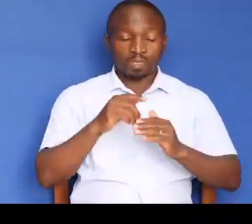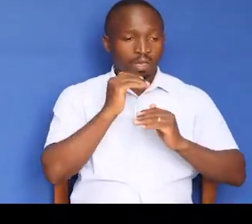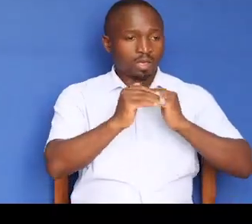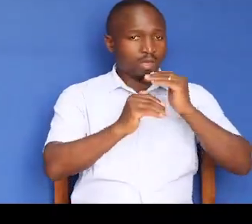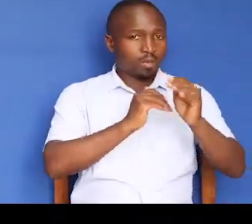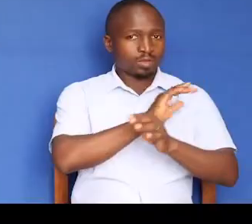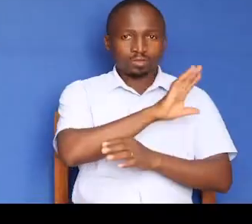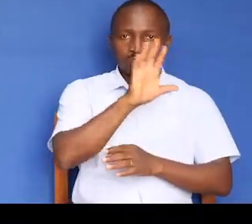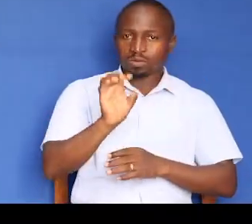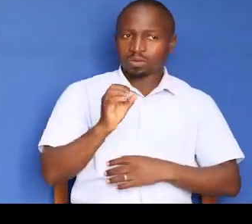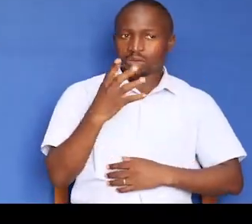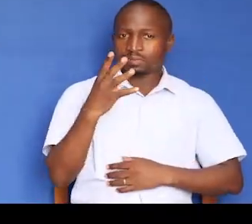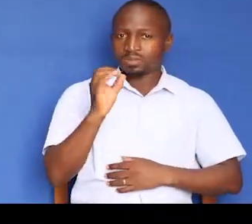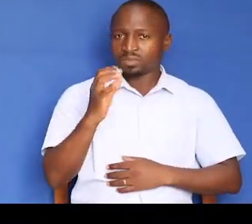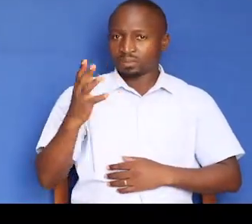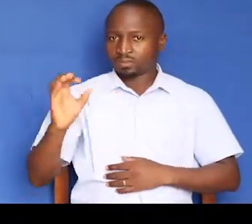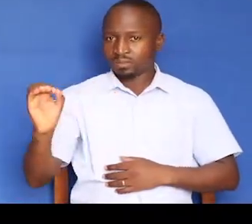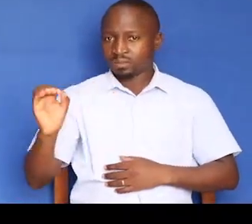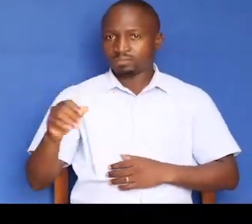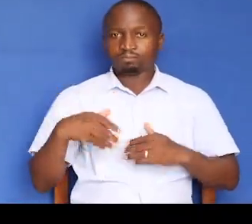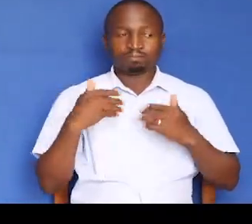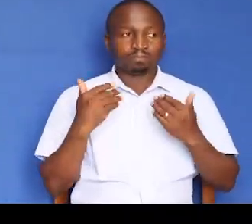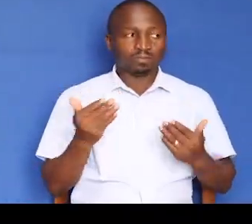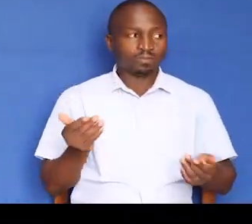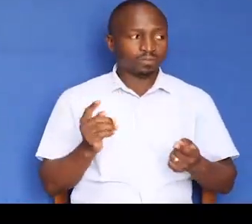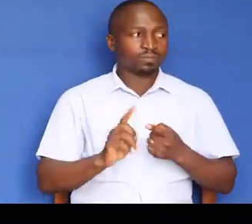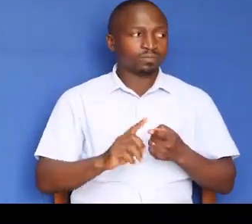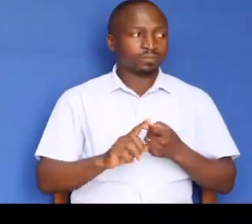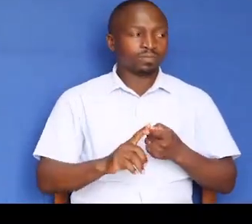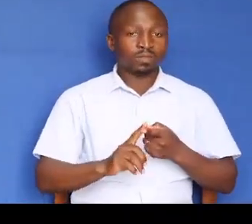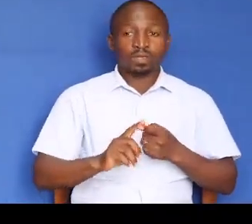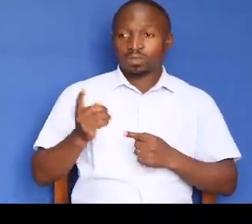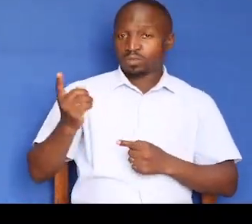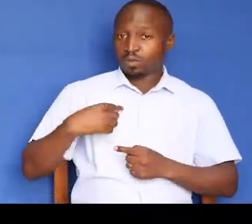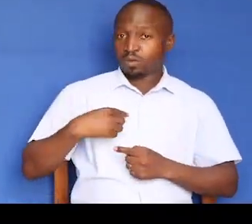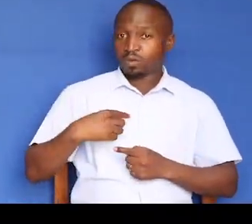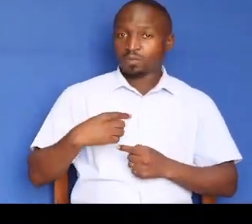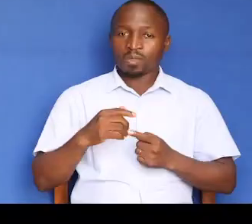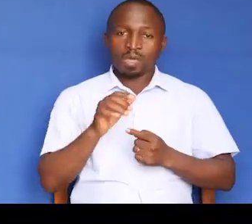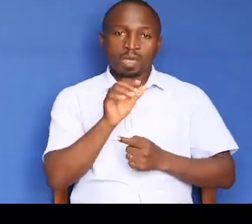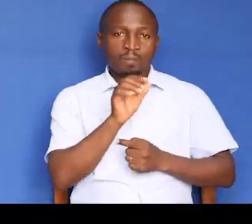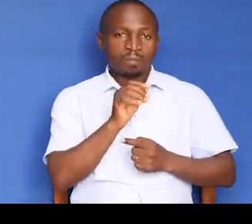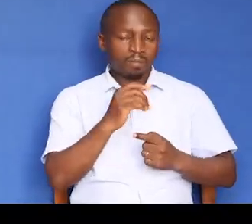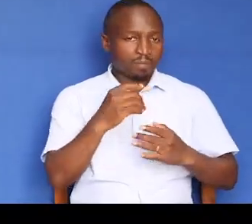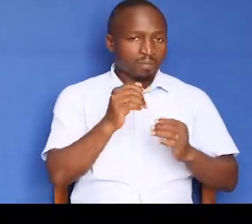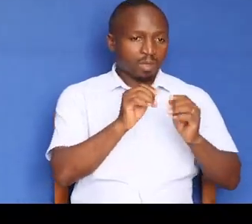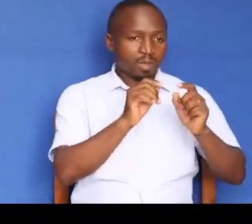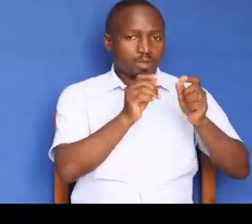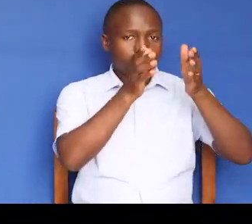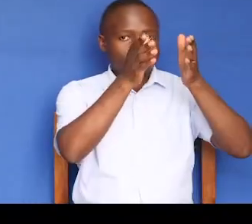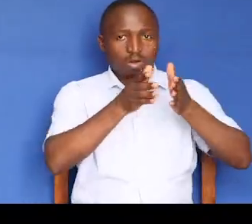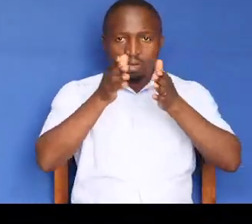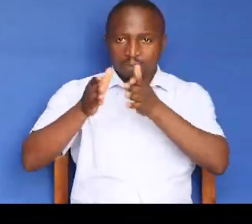all levels, it's 50. So now we have average revenue column